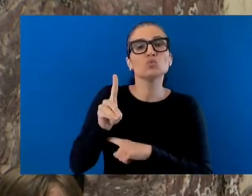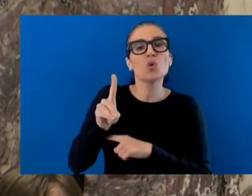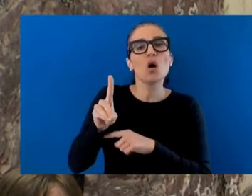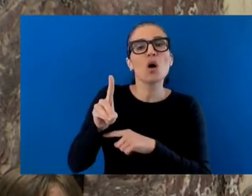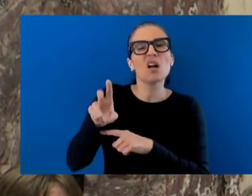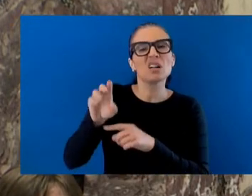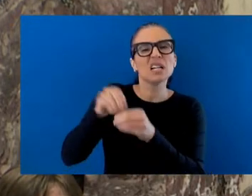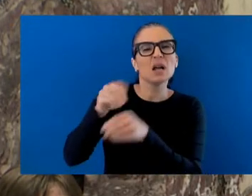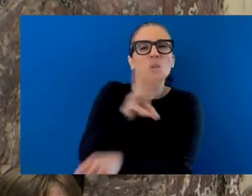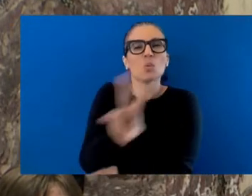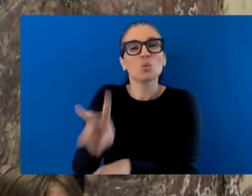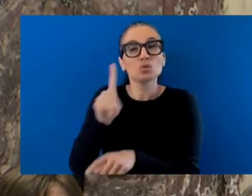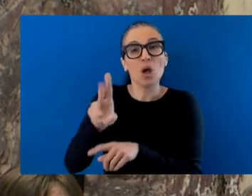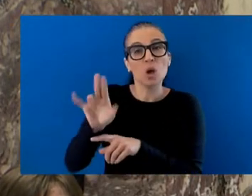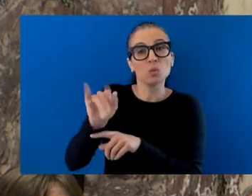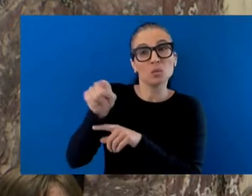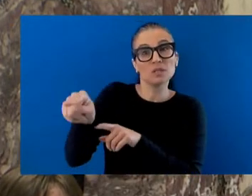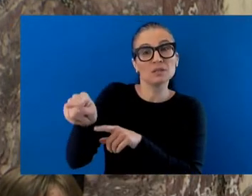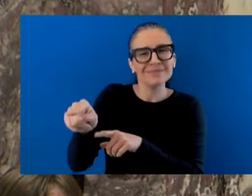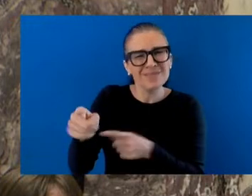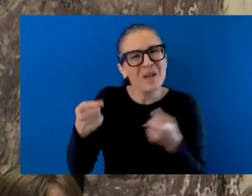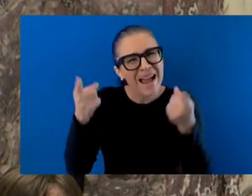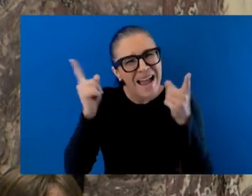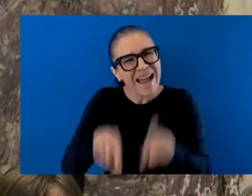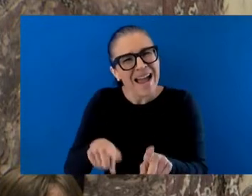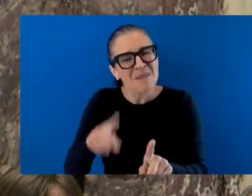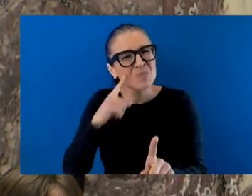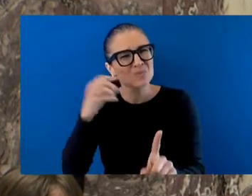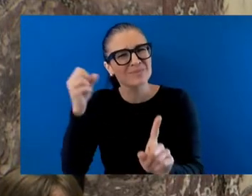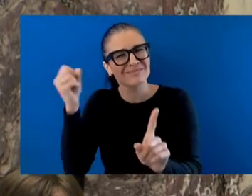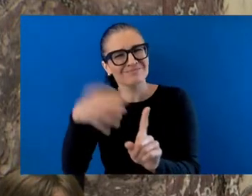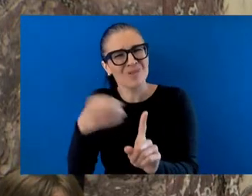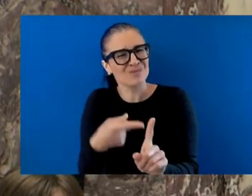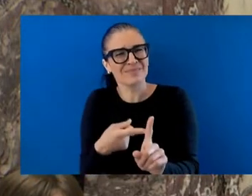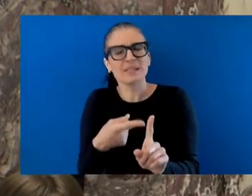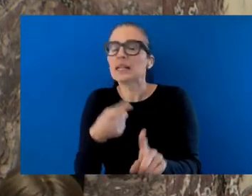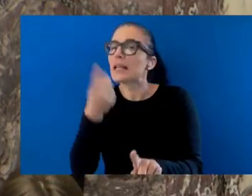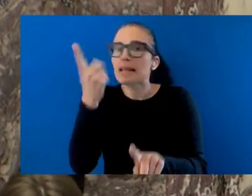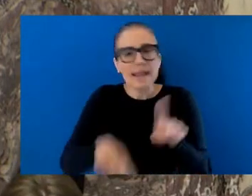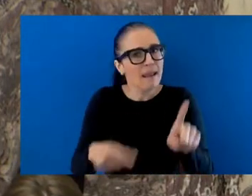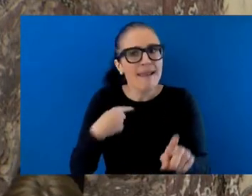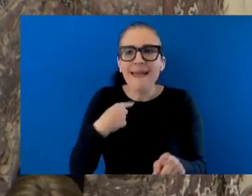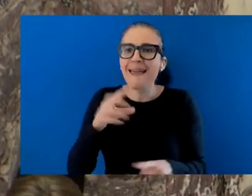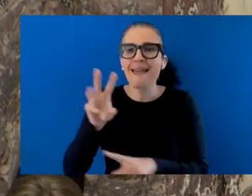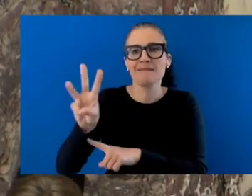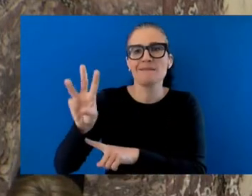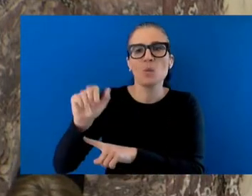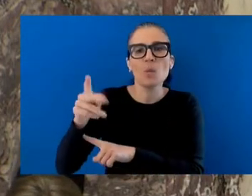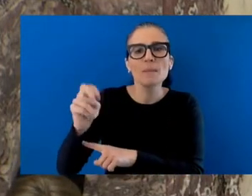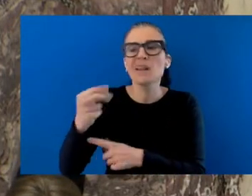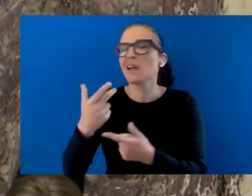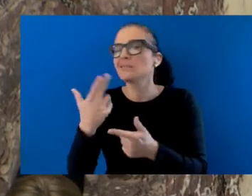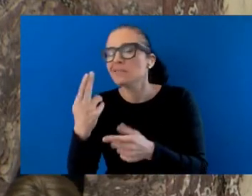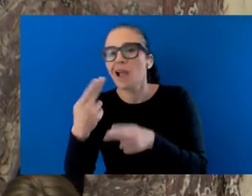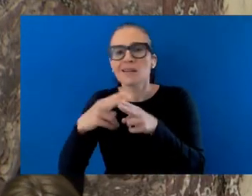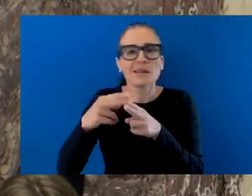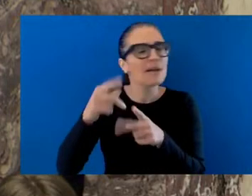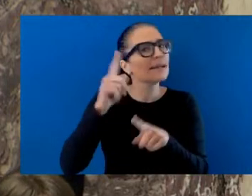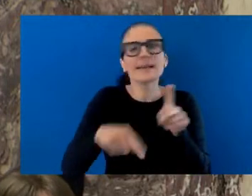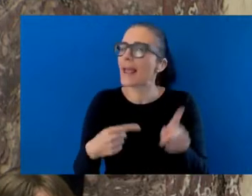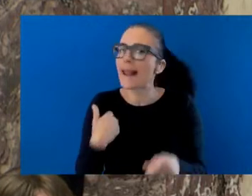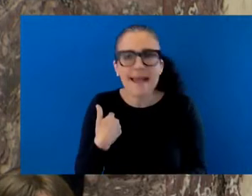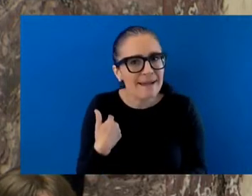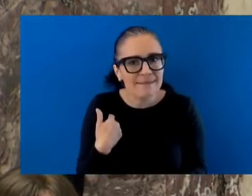to have weapons in hospitals. Now, does it occur, just as it occurs in the community, that events take part in place in